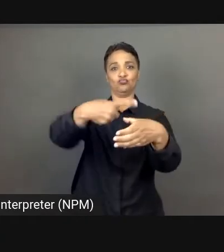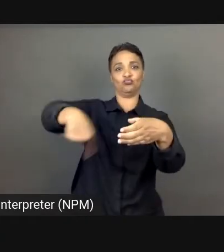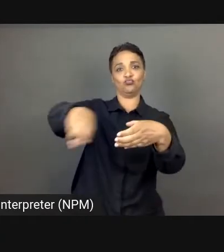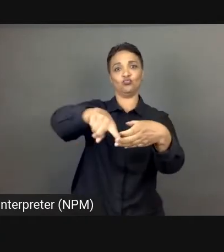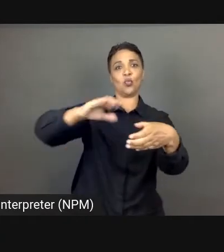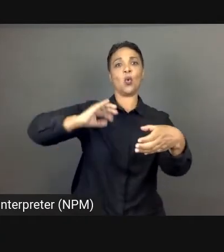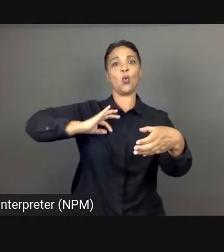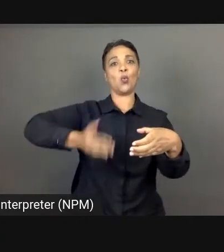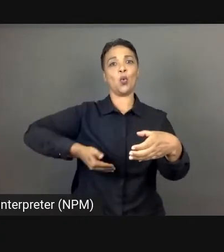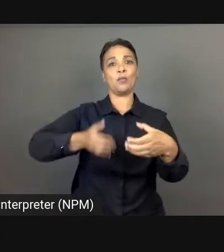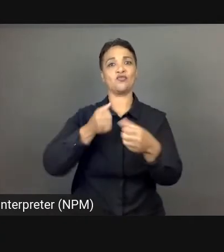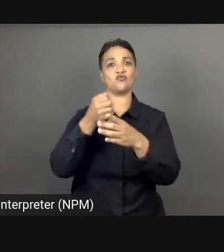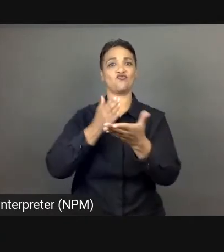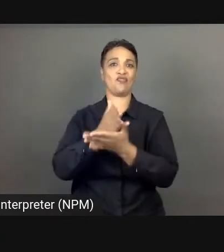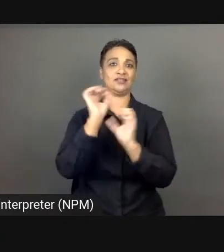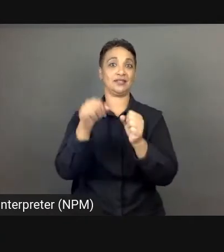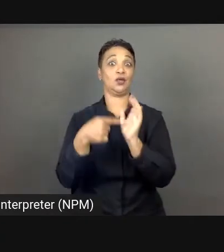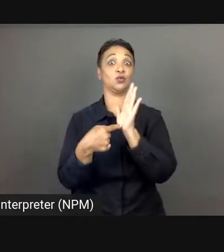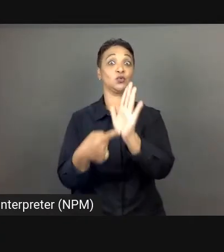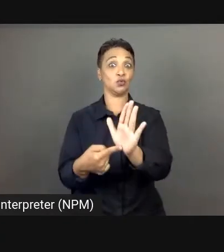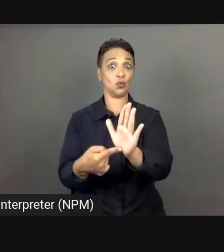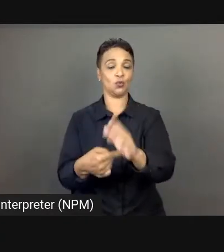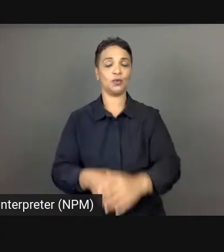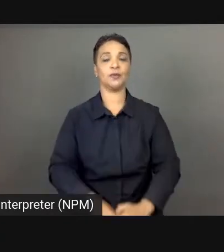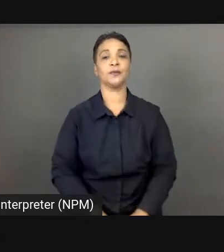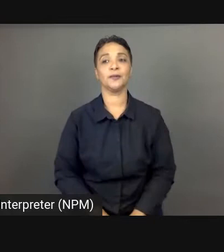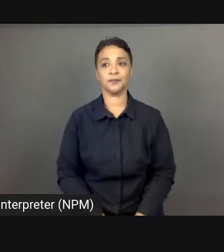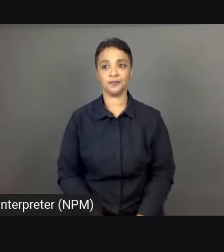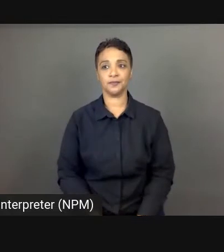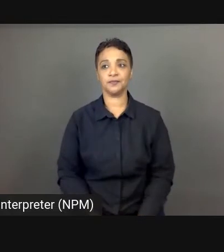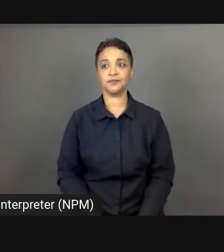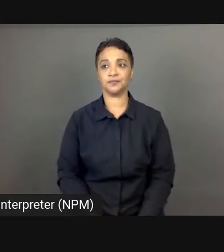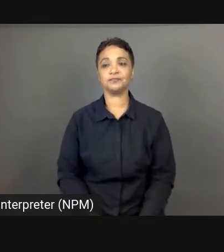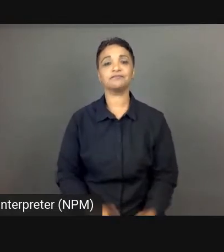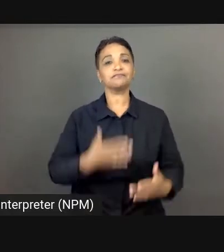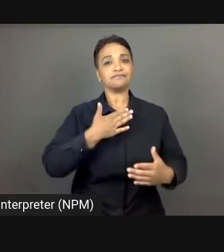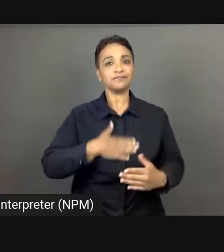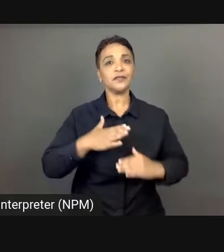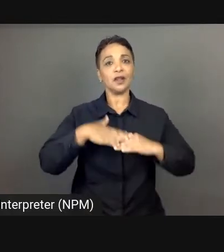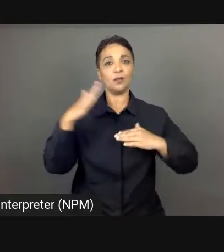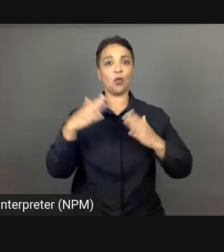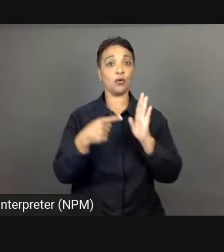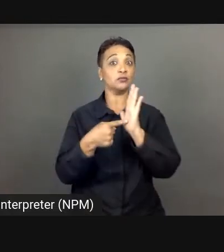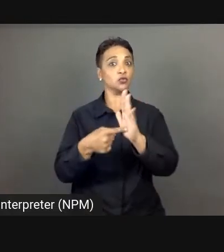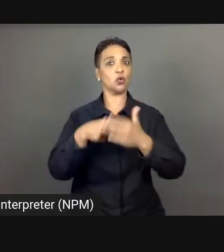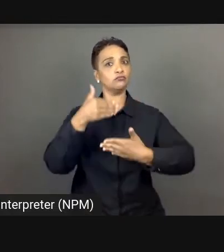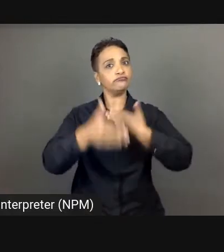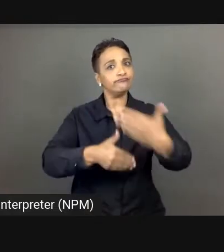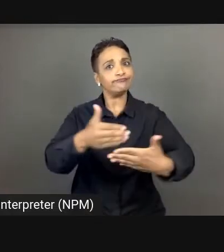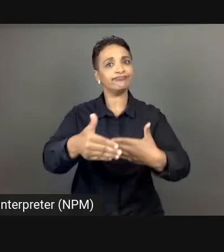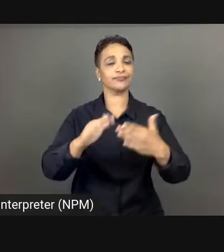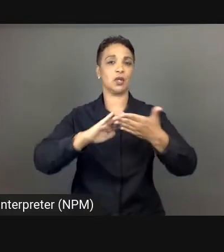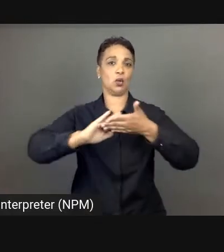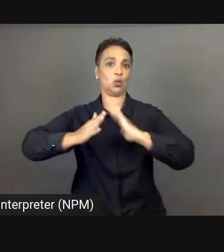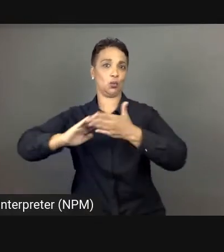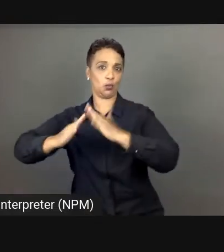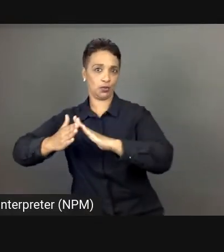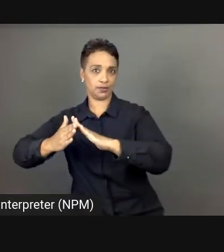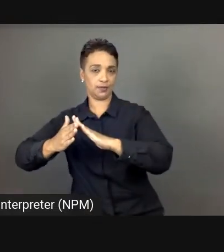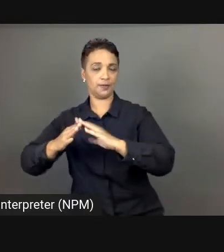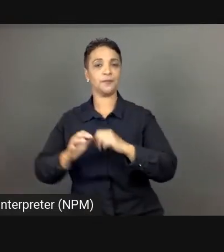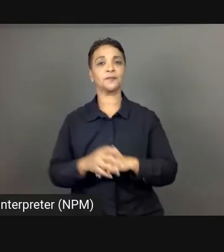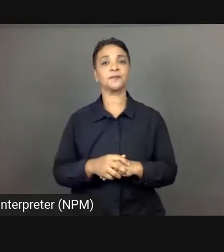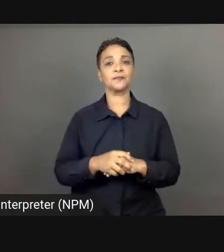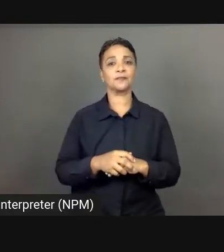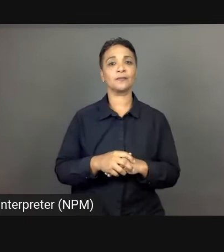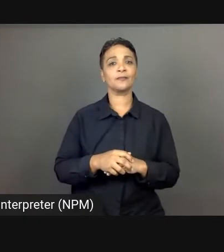that their issues become part and parcel of a larger movement within the society. There then emerges a